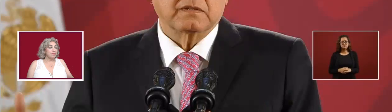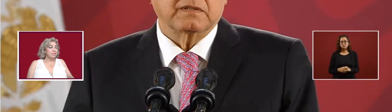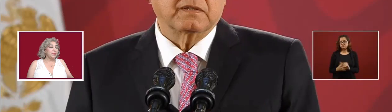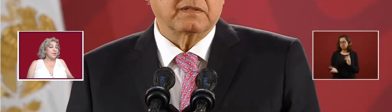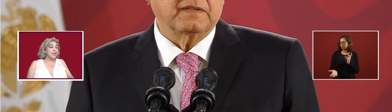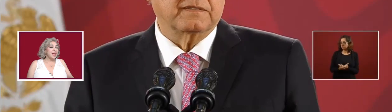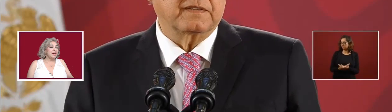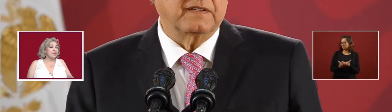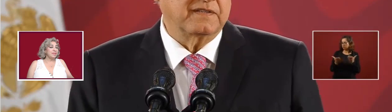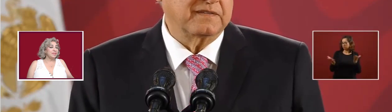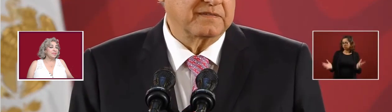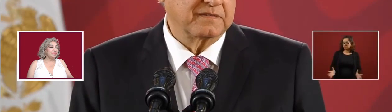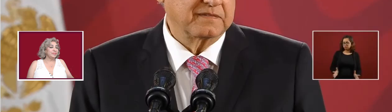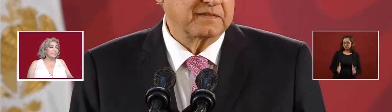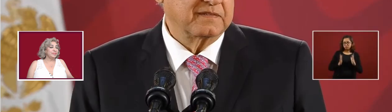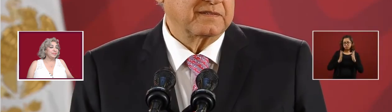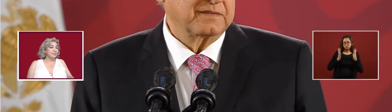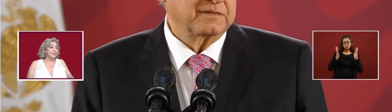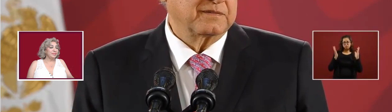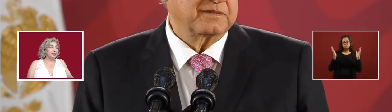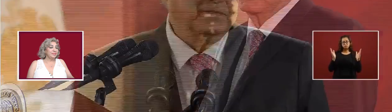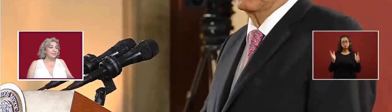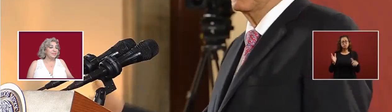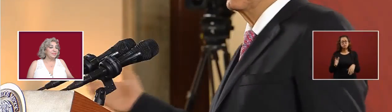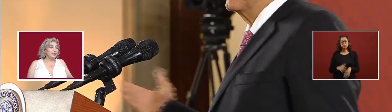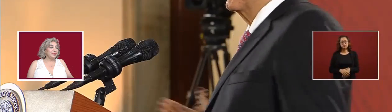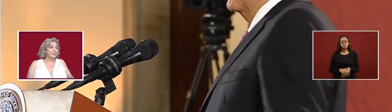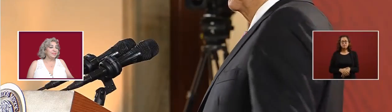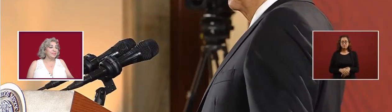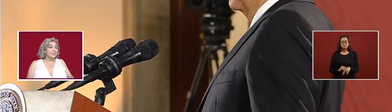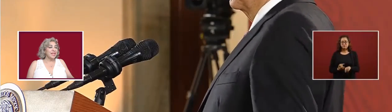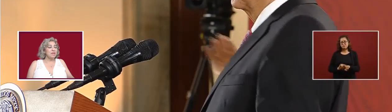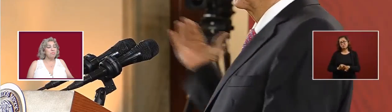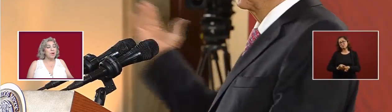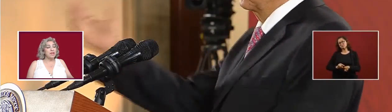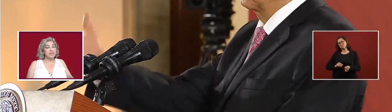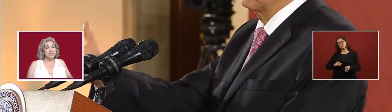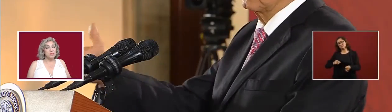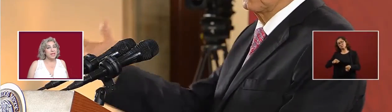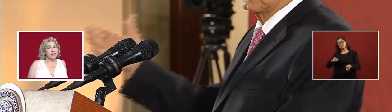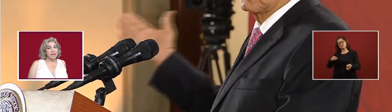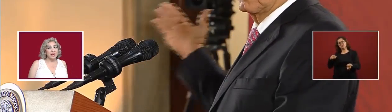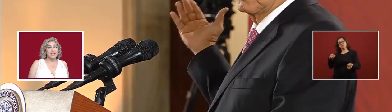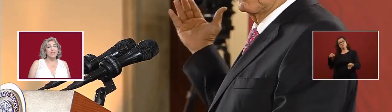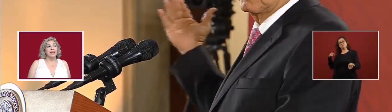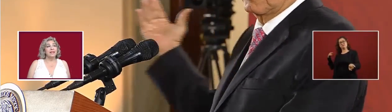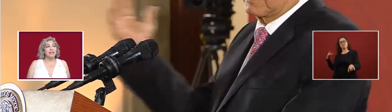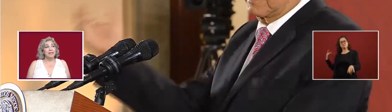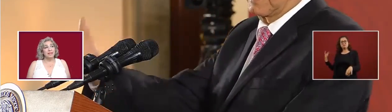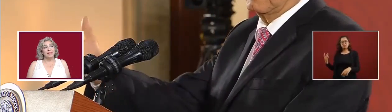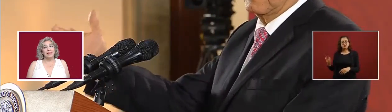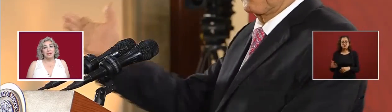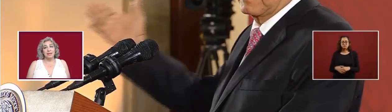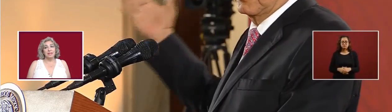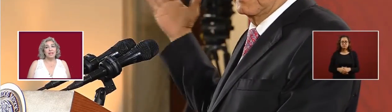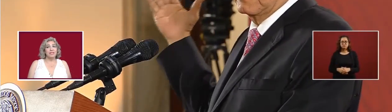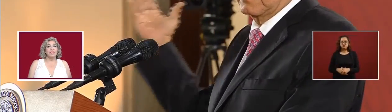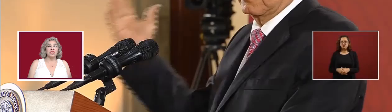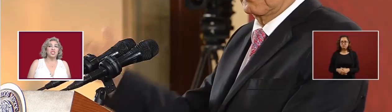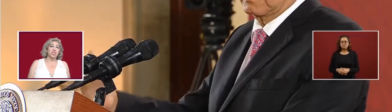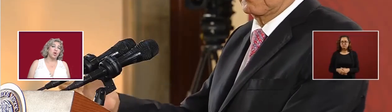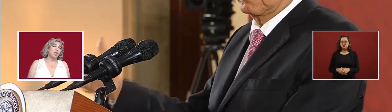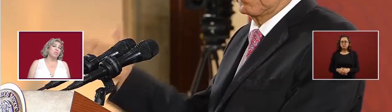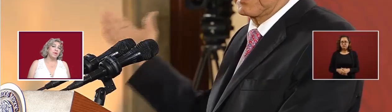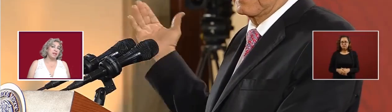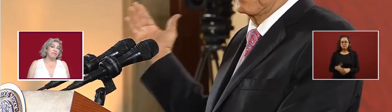But now, it bothers me that